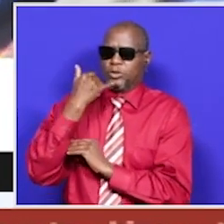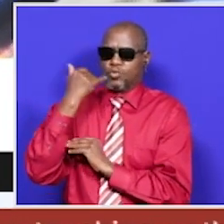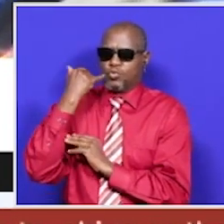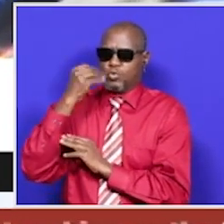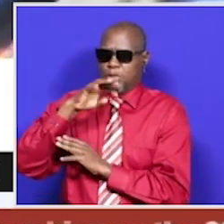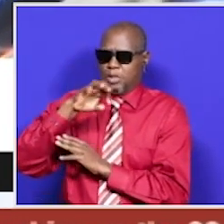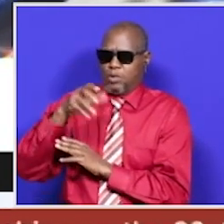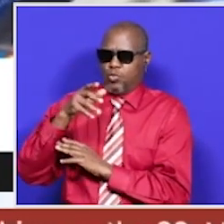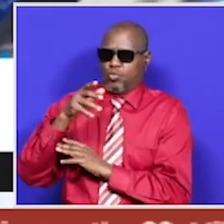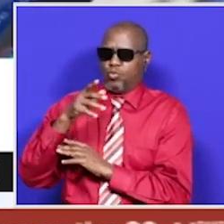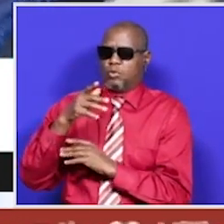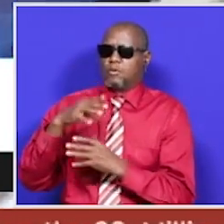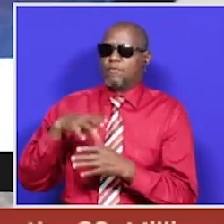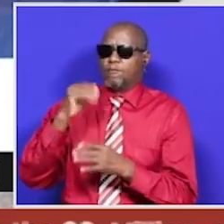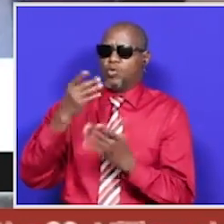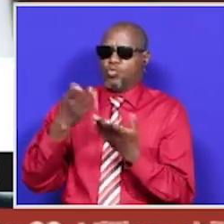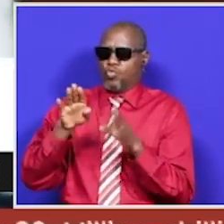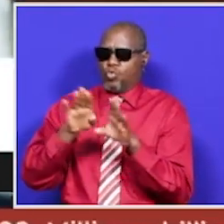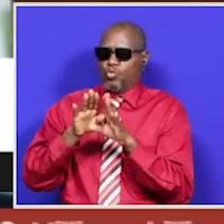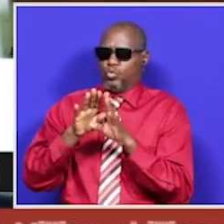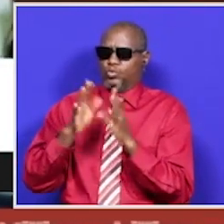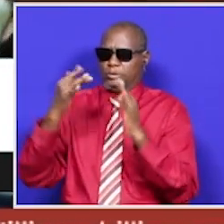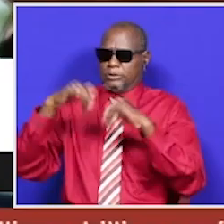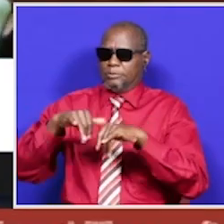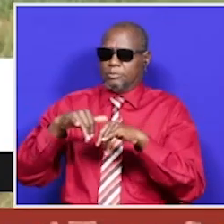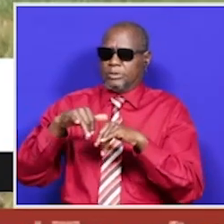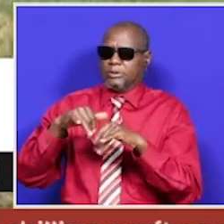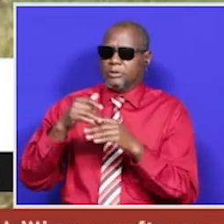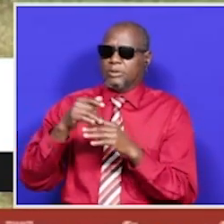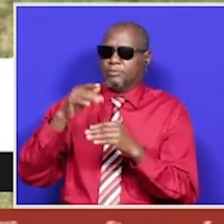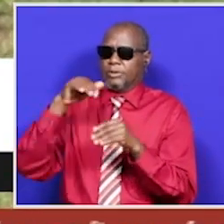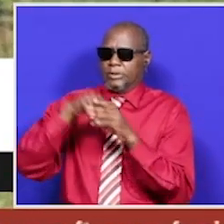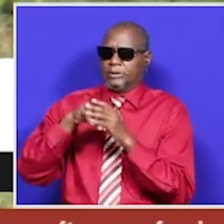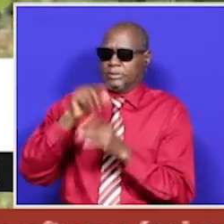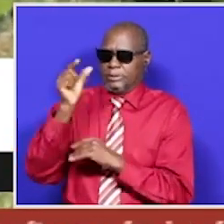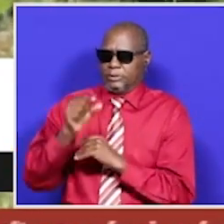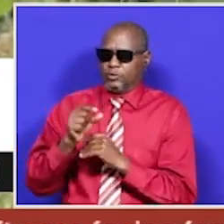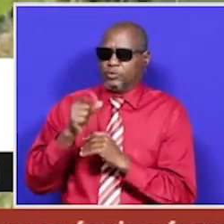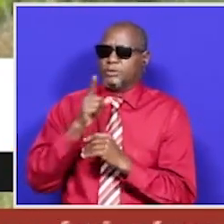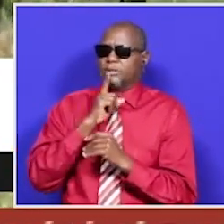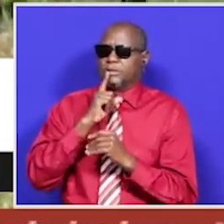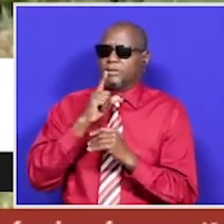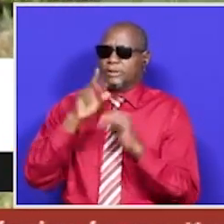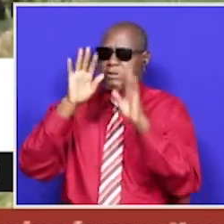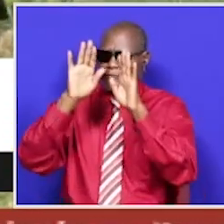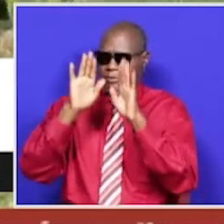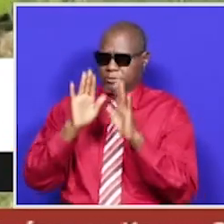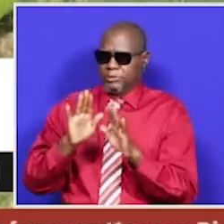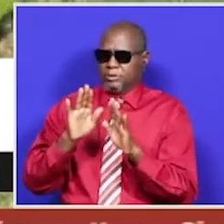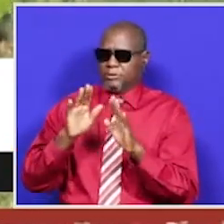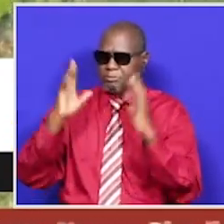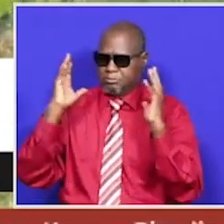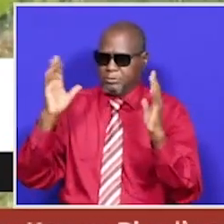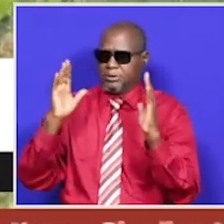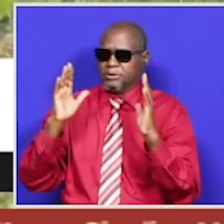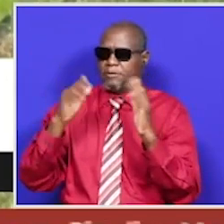of a three-day national executive retreat in the region. He highlighted that a significant financial achievement was reached